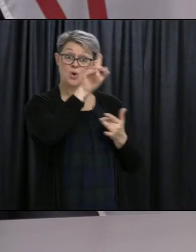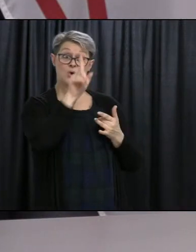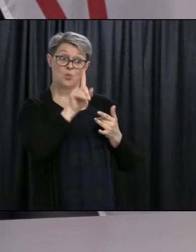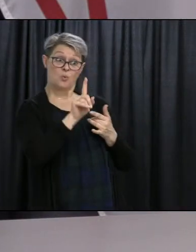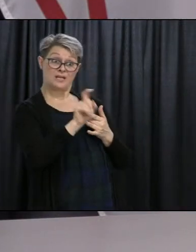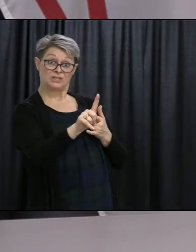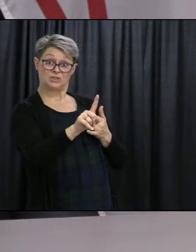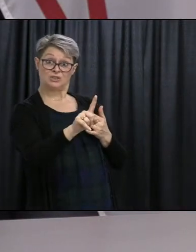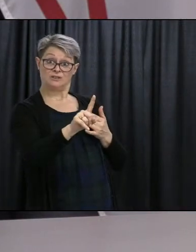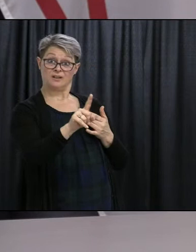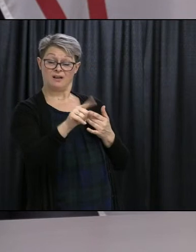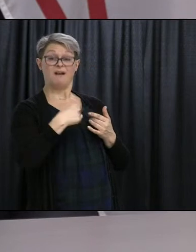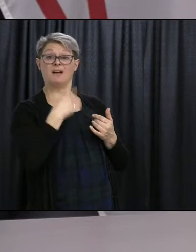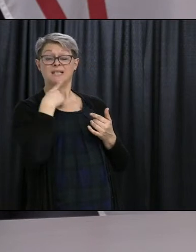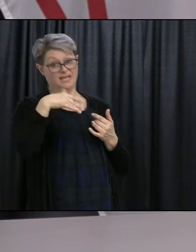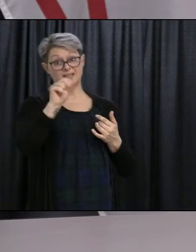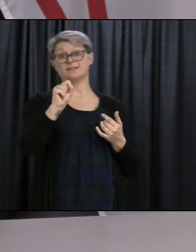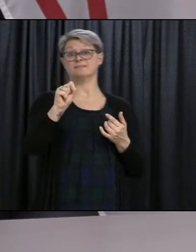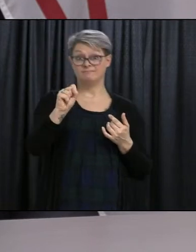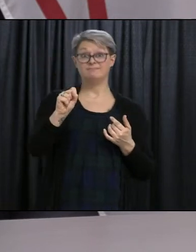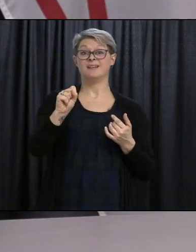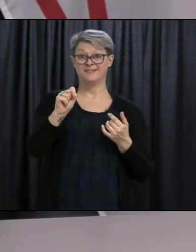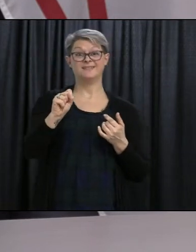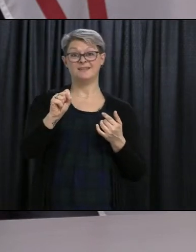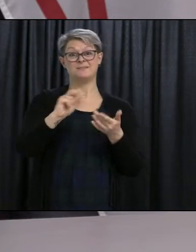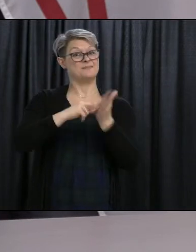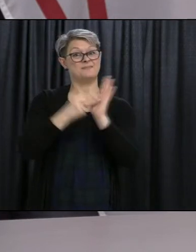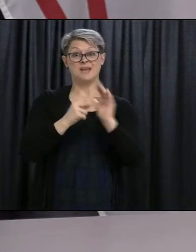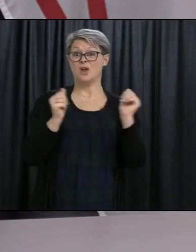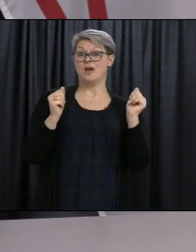yes. And so